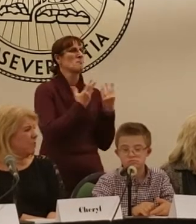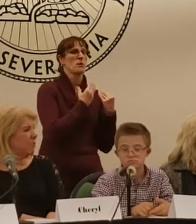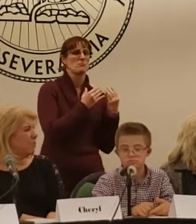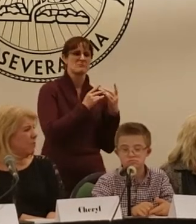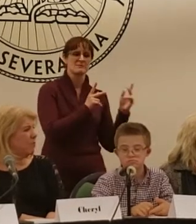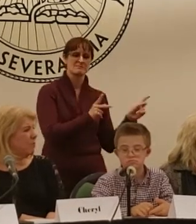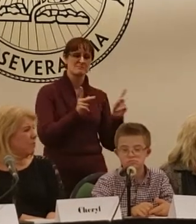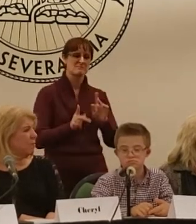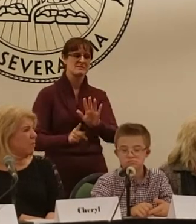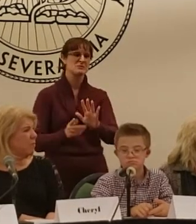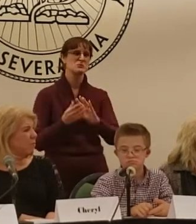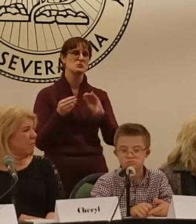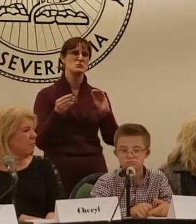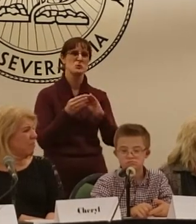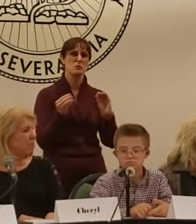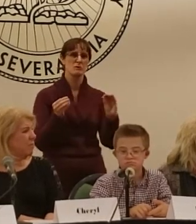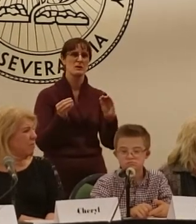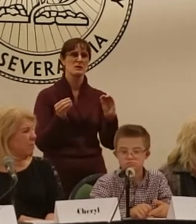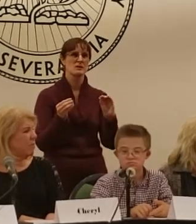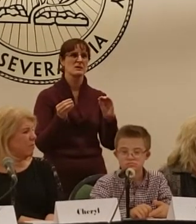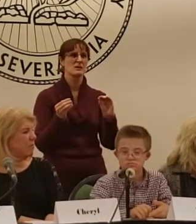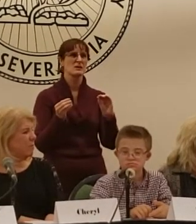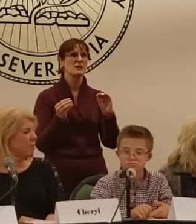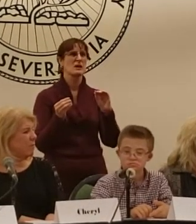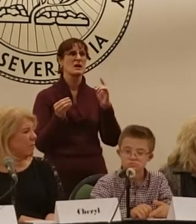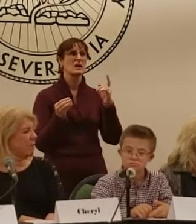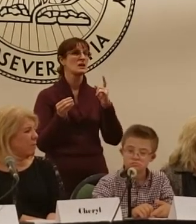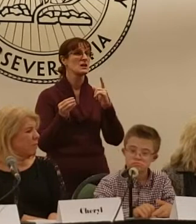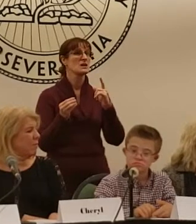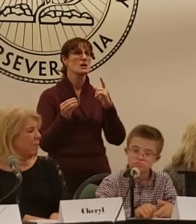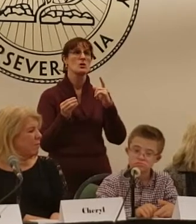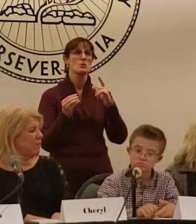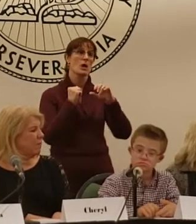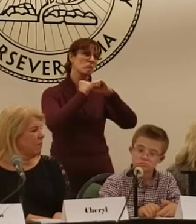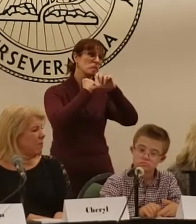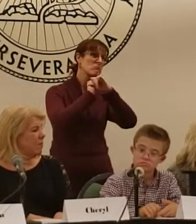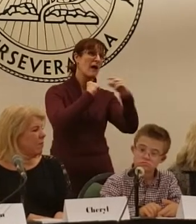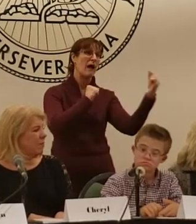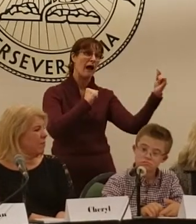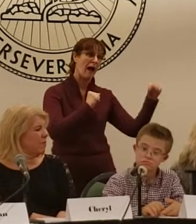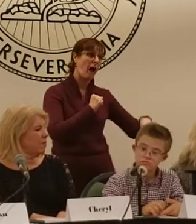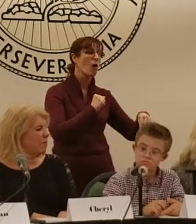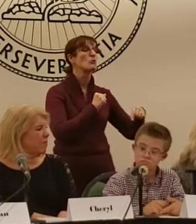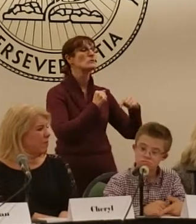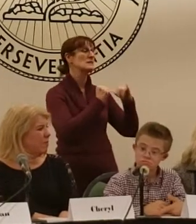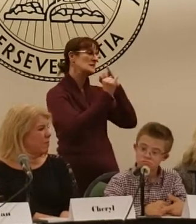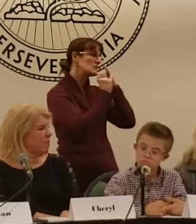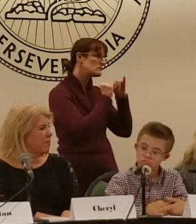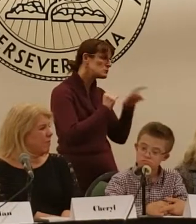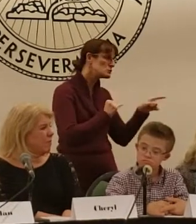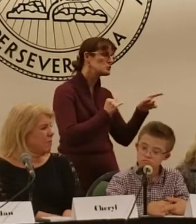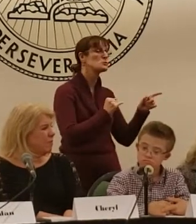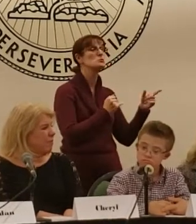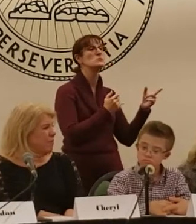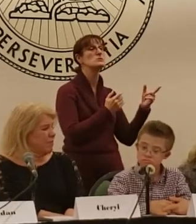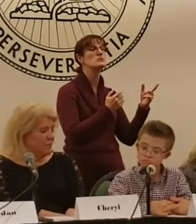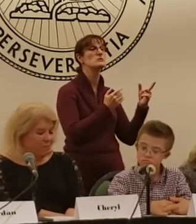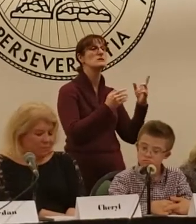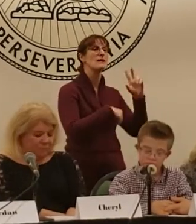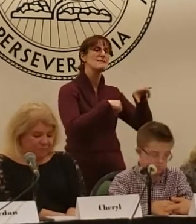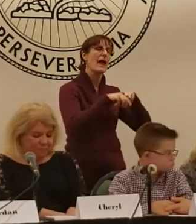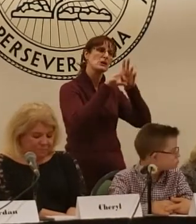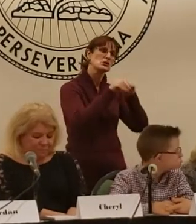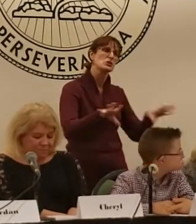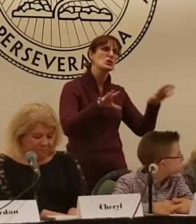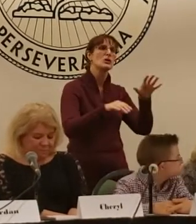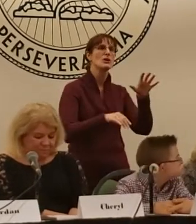covered by Rudy Quiroga. He came out, he interviewed Jagger, it went on the AP, it ended up going international. So the Daily